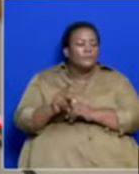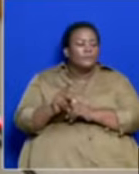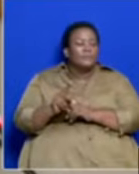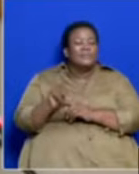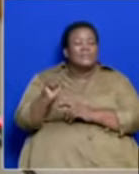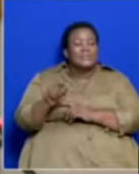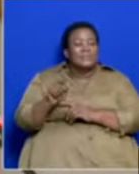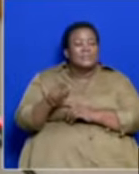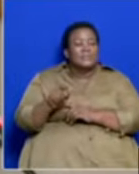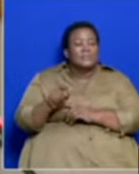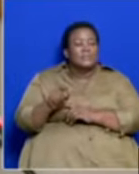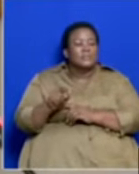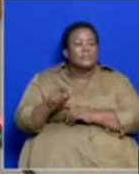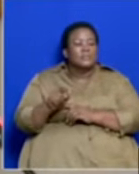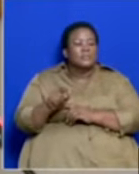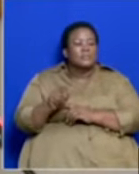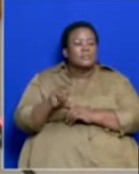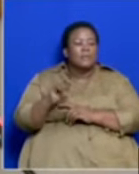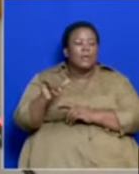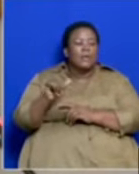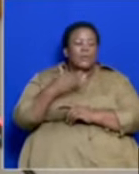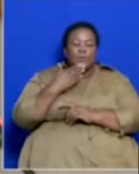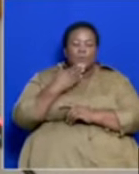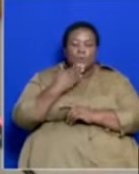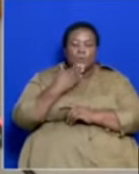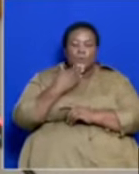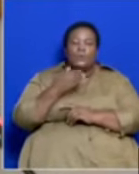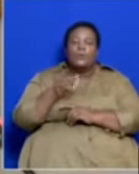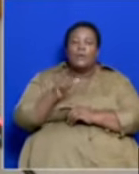Mackenzie. Yes. The other officer we know was involved.